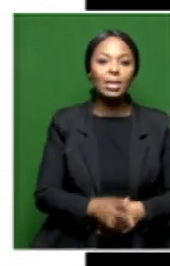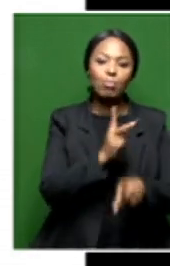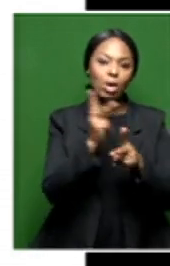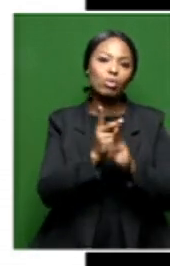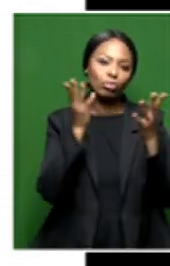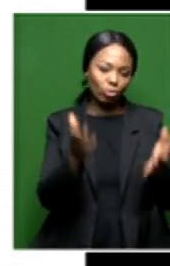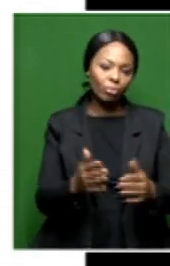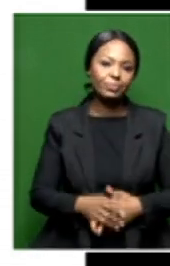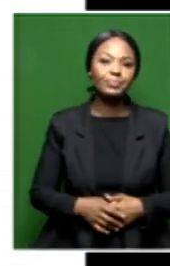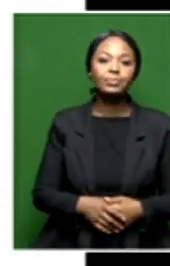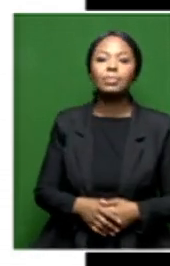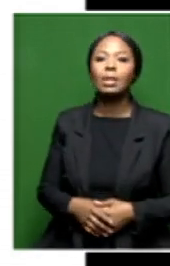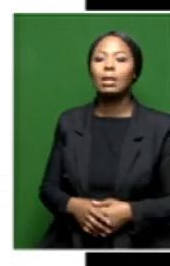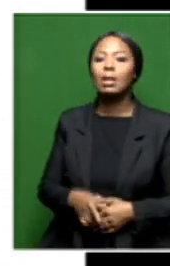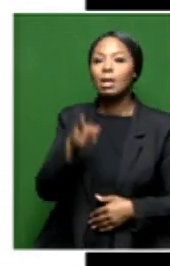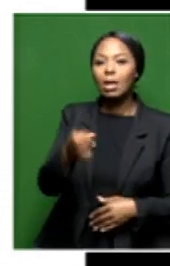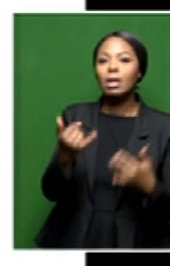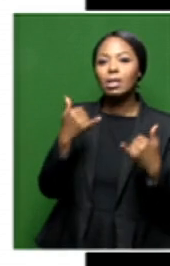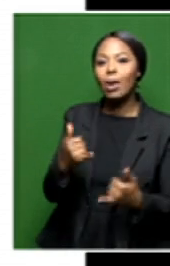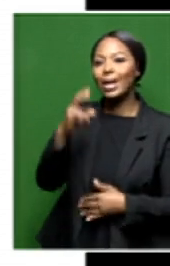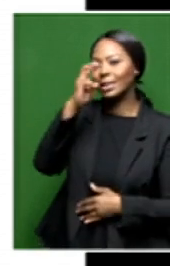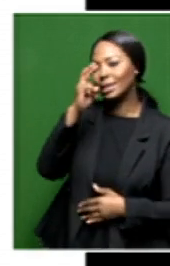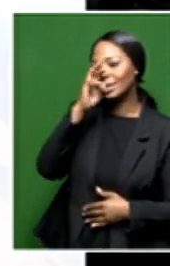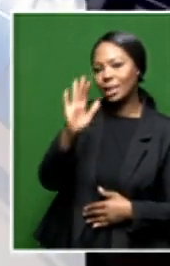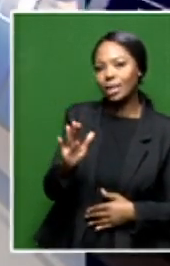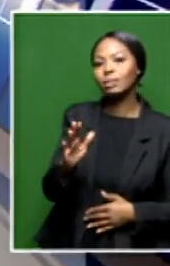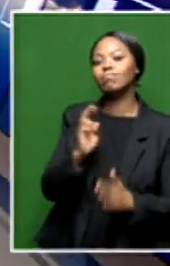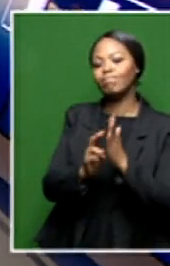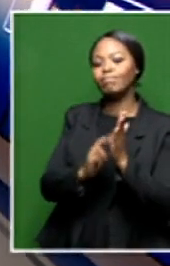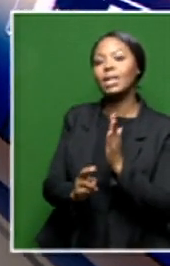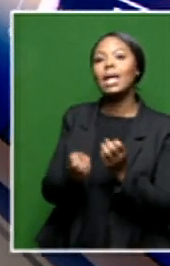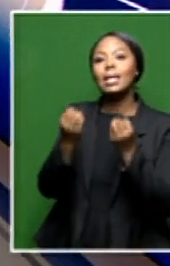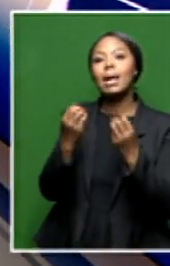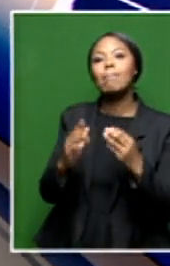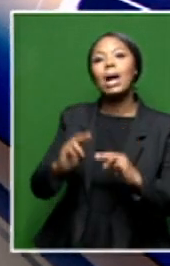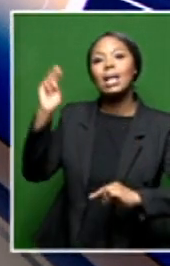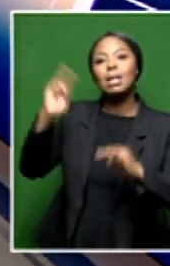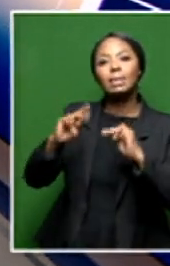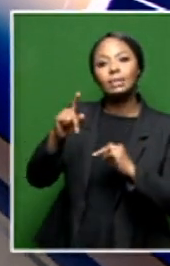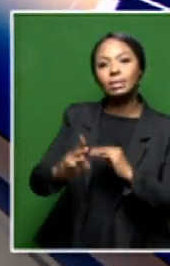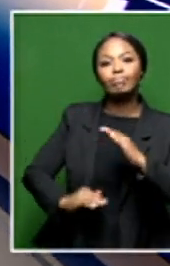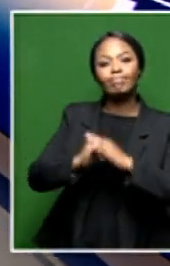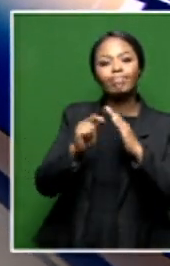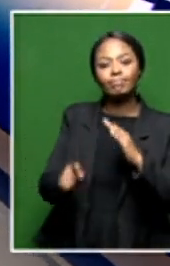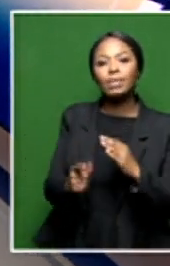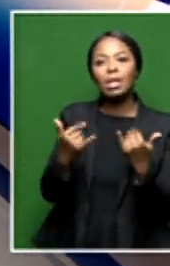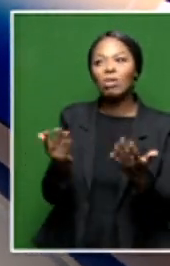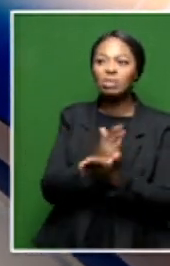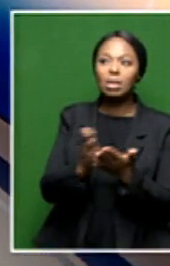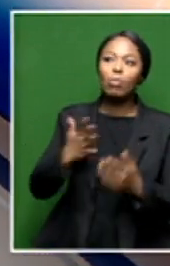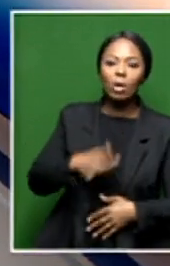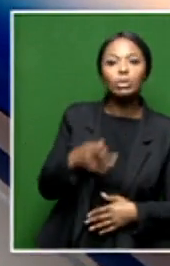yes. And as a result of the restrictions and the limitations about the numbers, there are those, of course, who would love to be a part of the service, but because